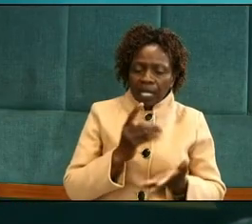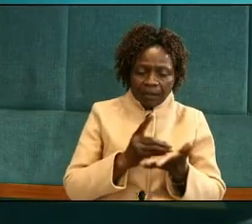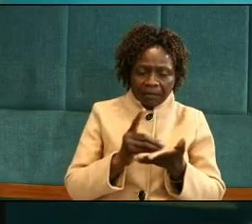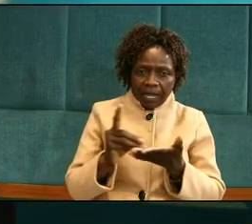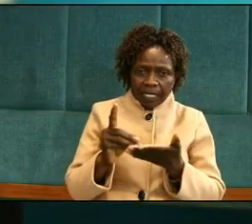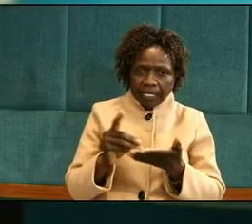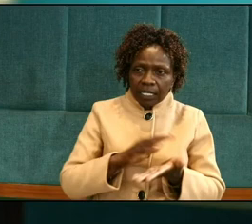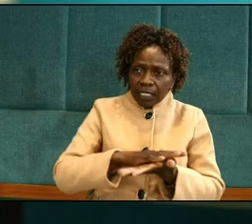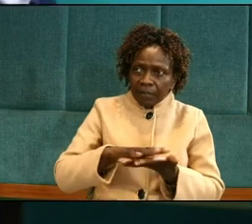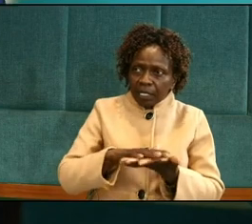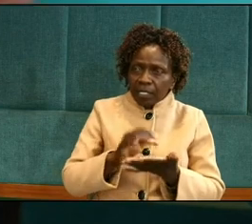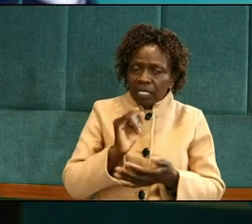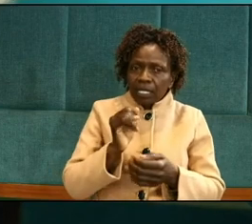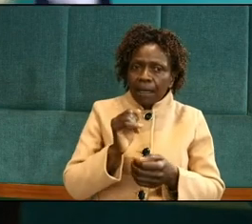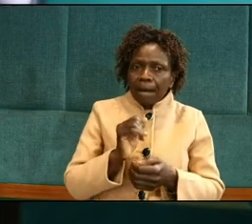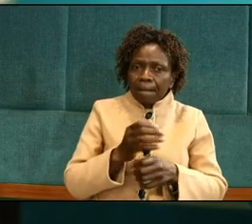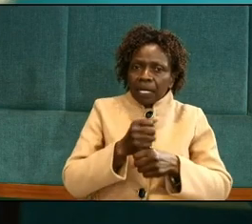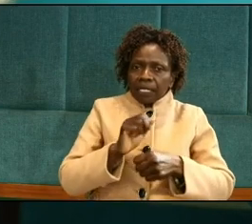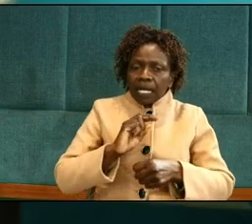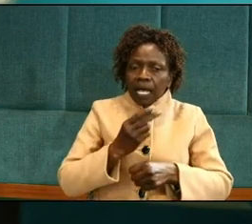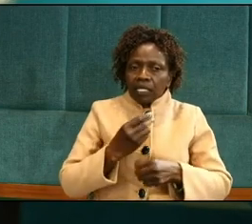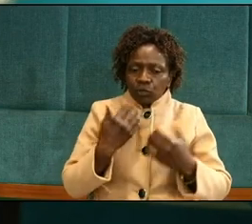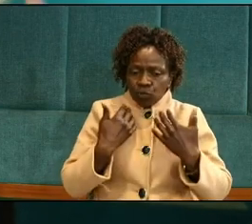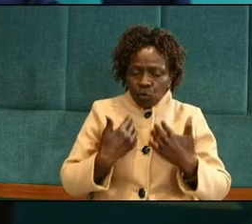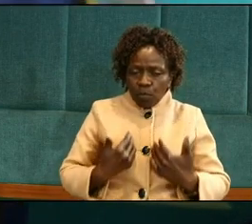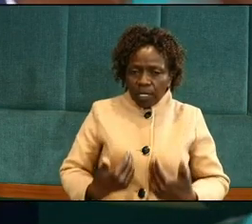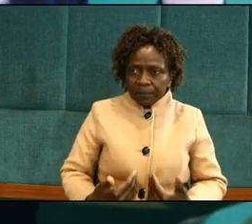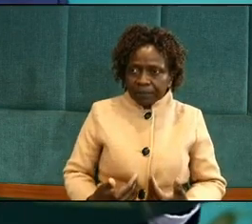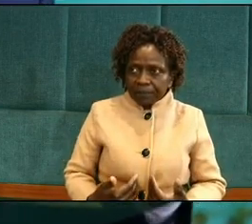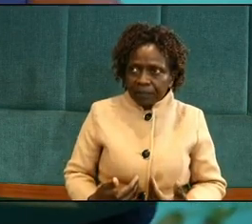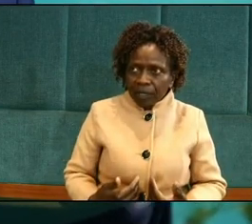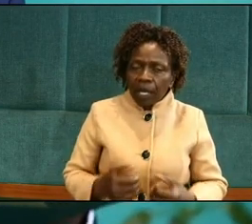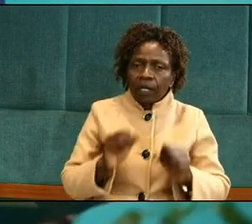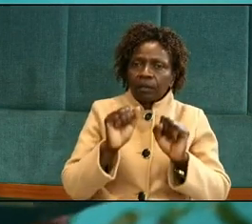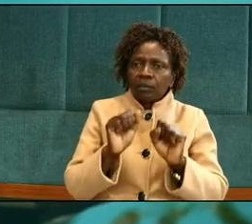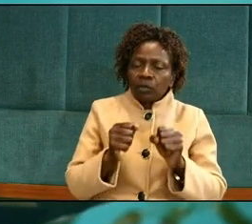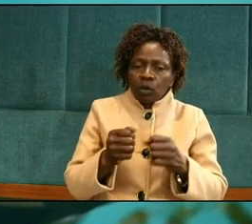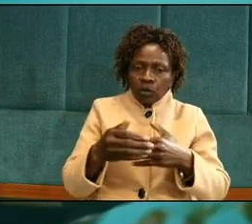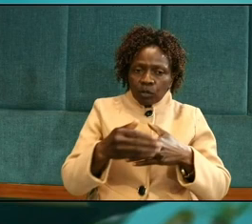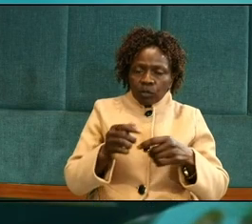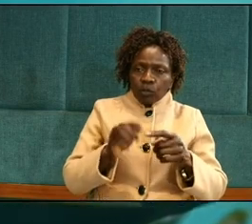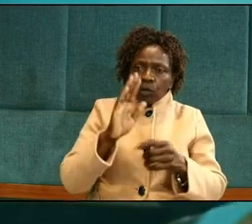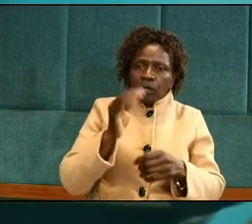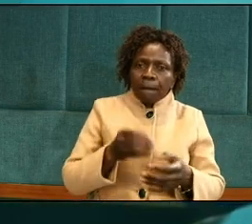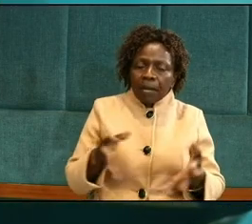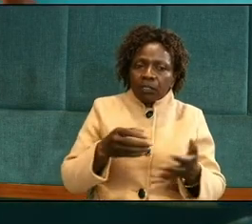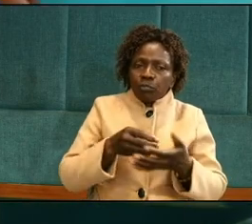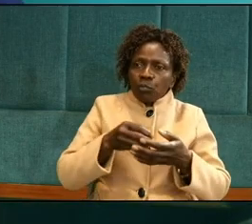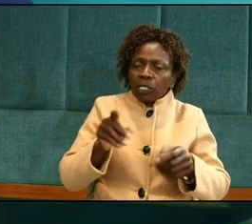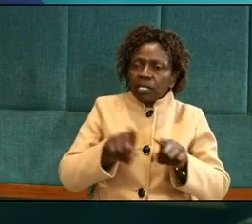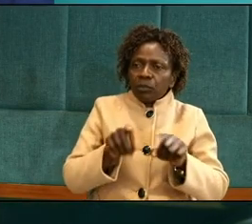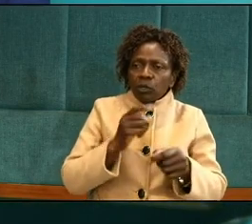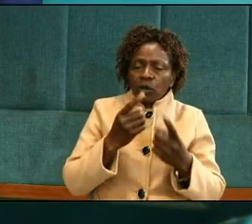divine establishment, it makes us human beings come even closer to God. And much more, as